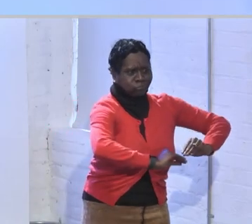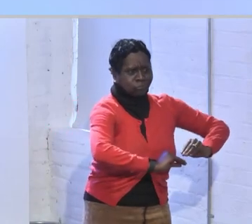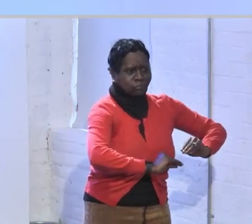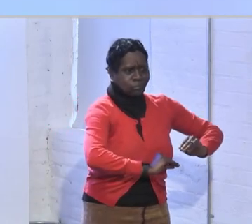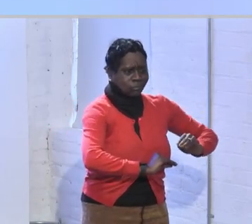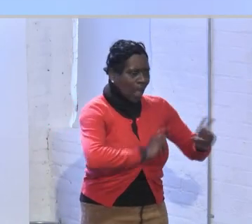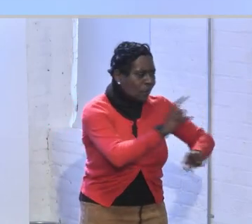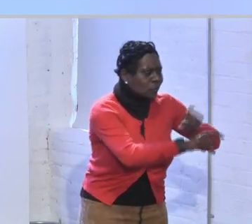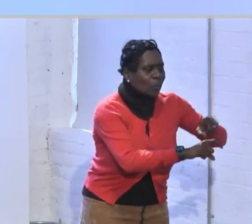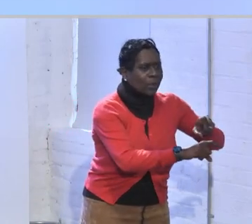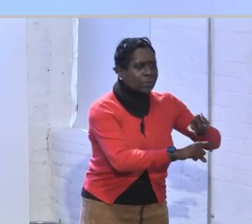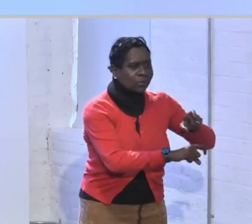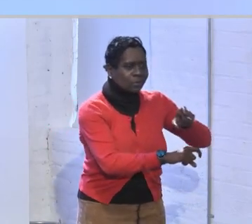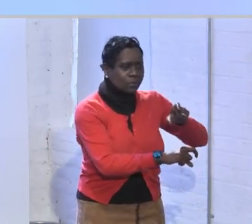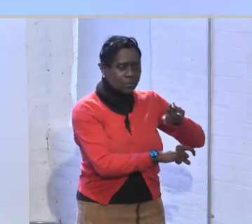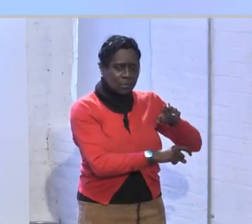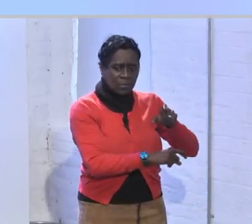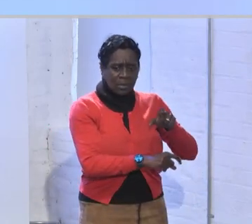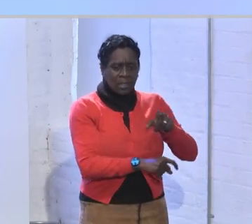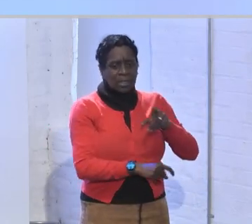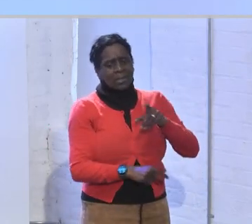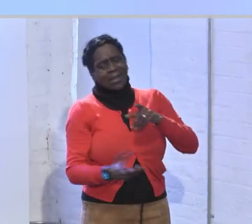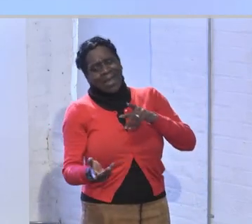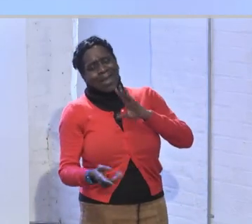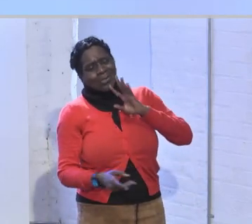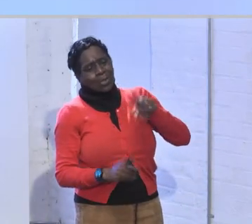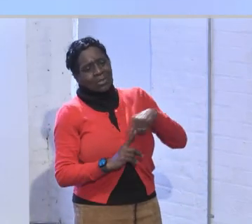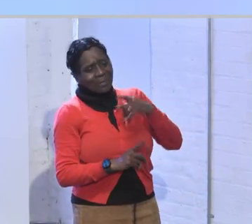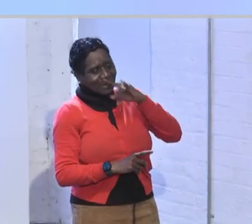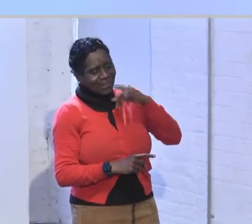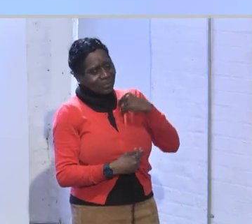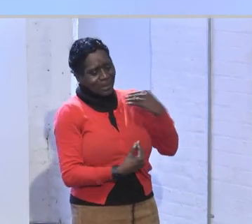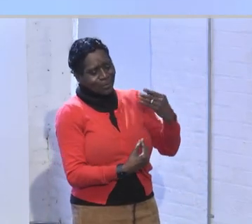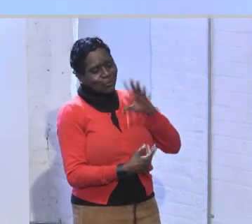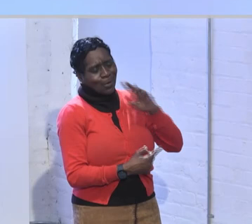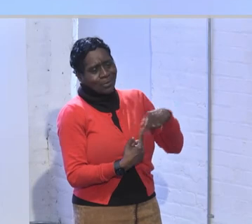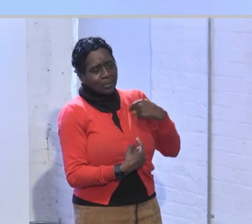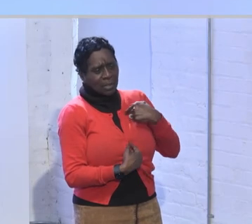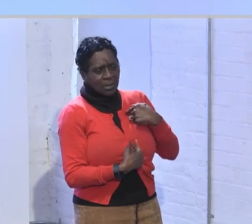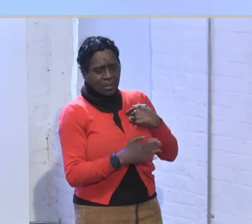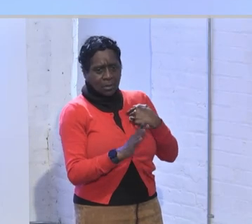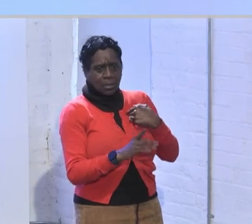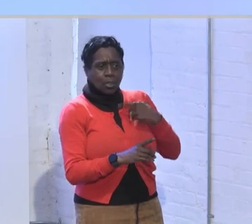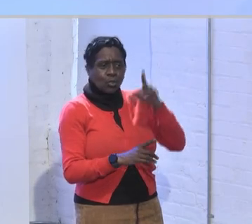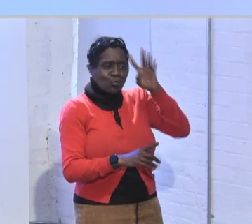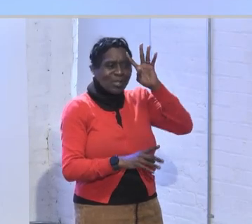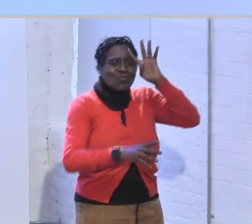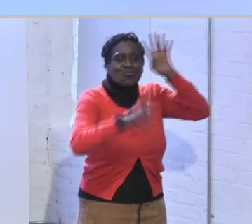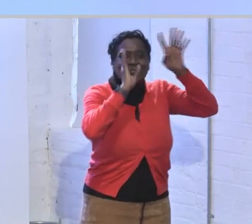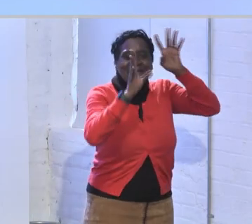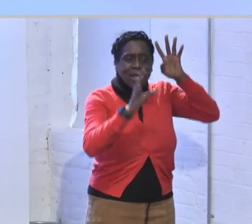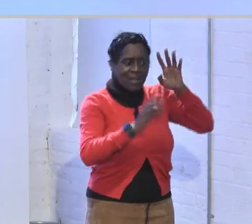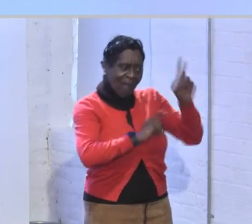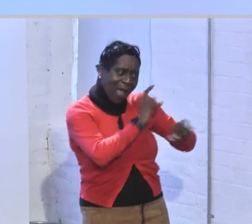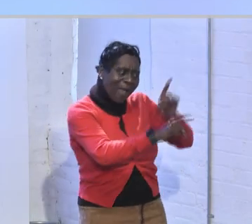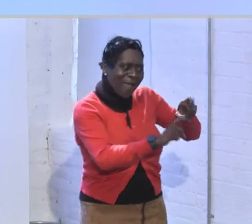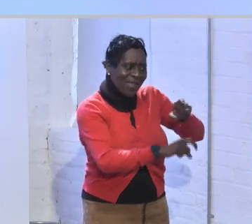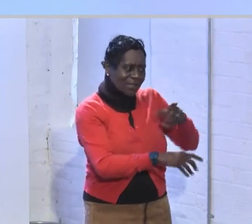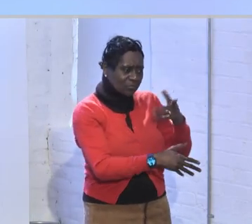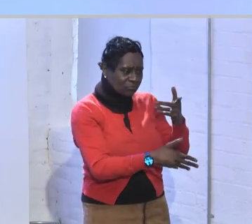questions. I talk to my kids and they don't really talk to me. Yeah, be creative and ask questions